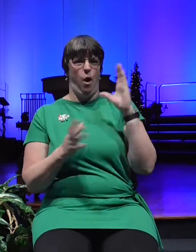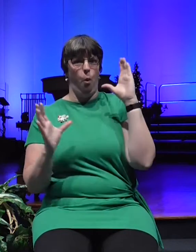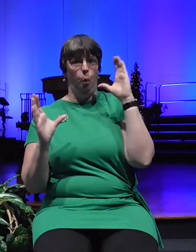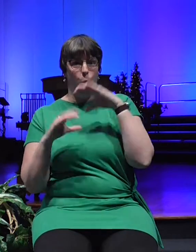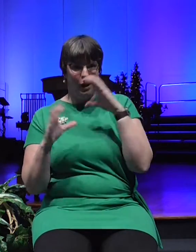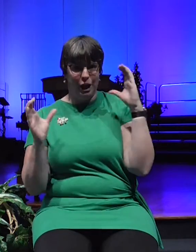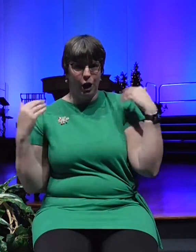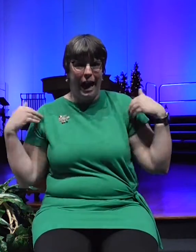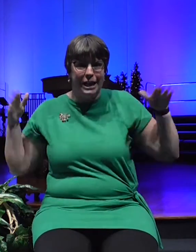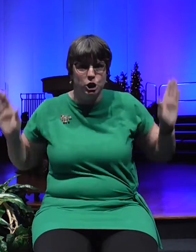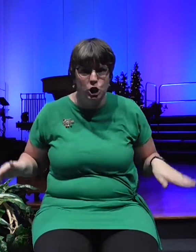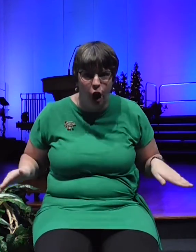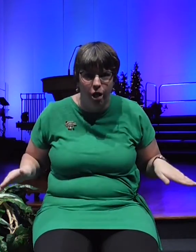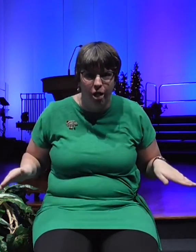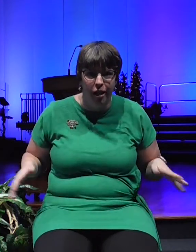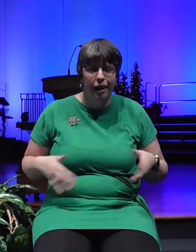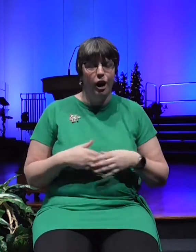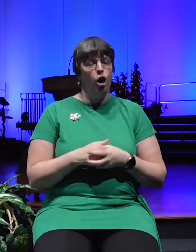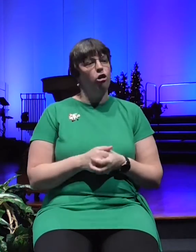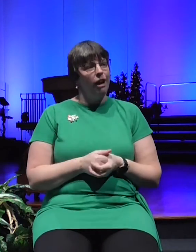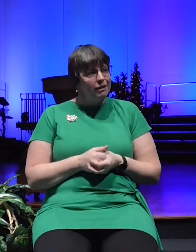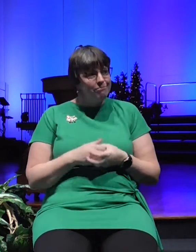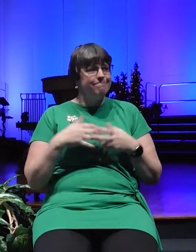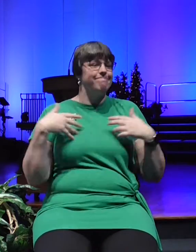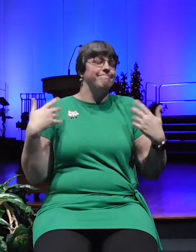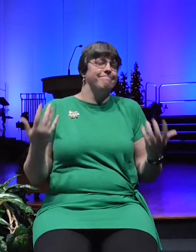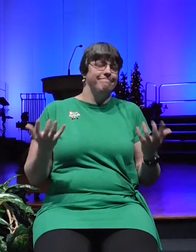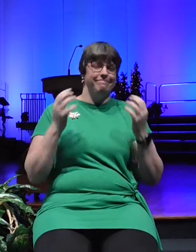angel showing me stuff. Right?